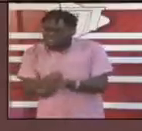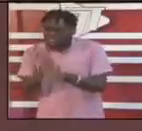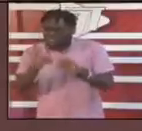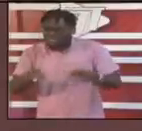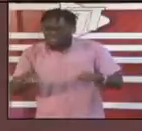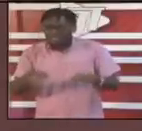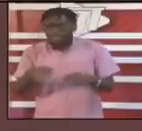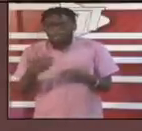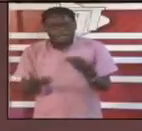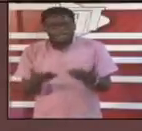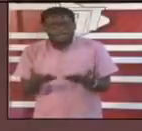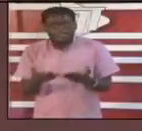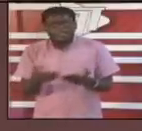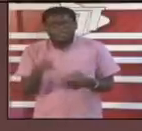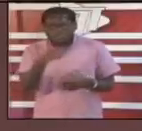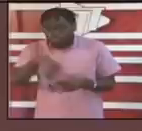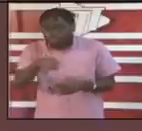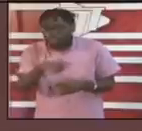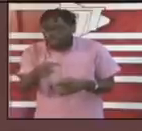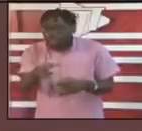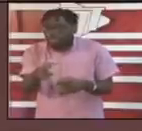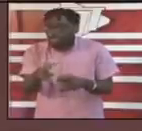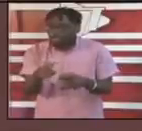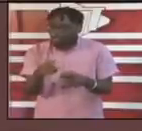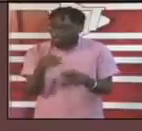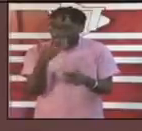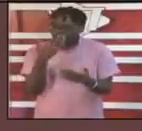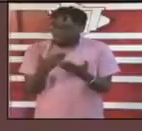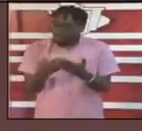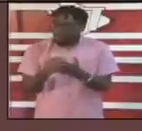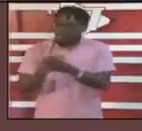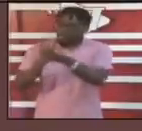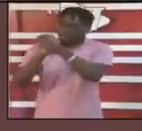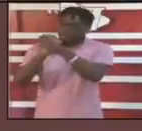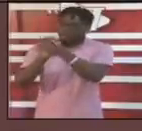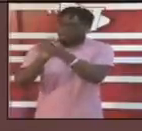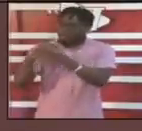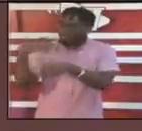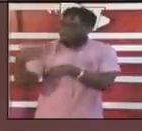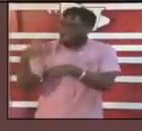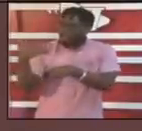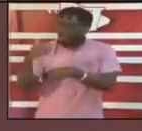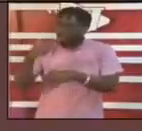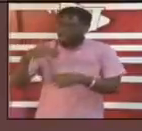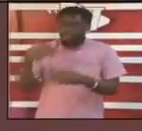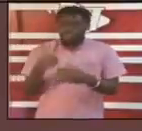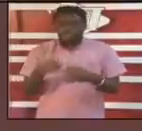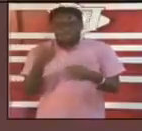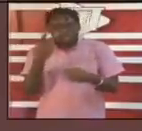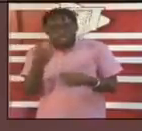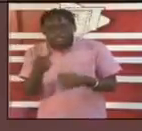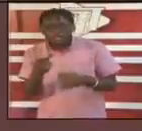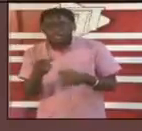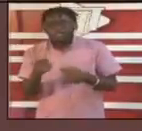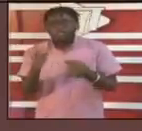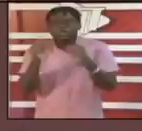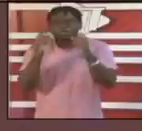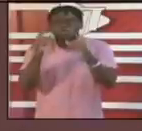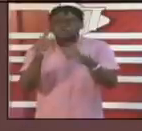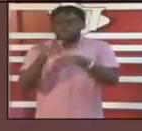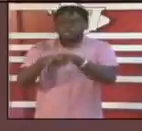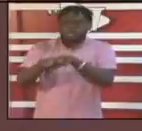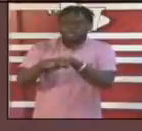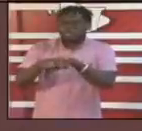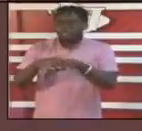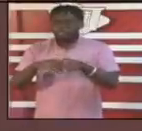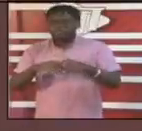for, whether it is grit, their willingness to work, getting up early when you woke them up to say it's